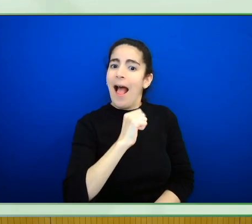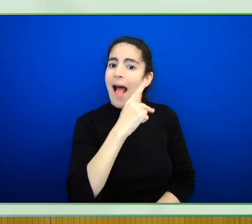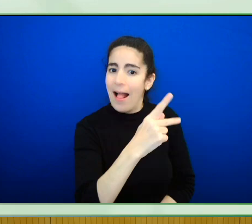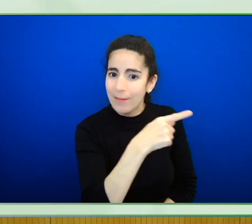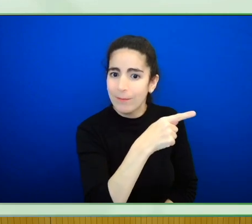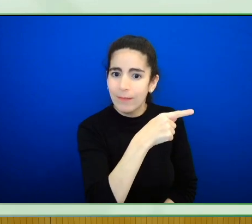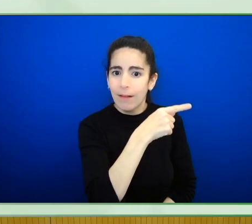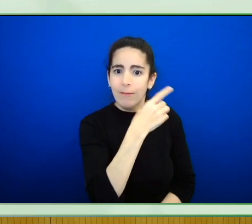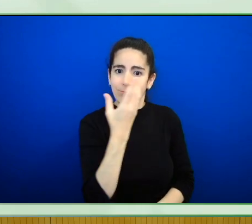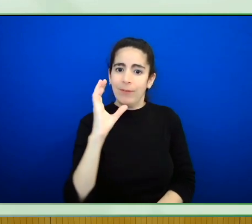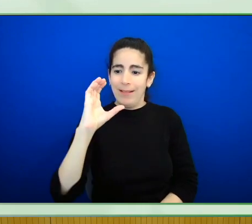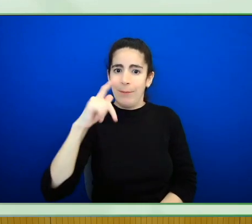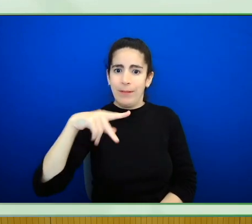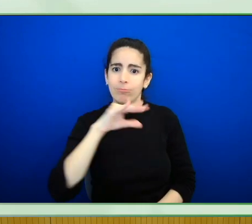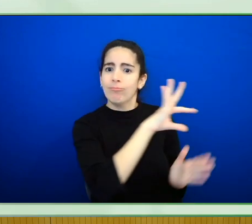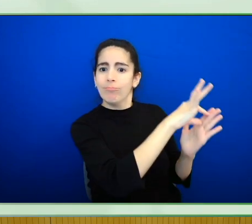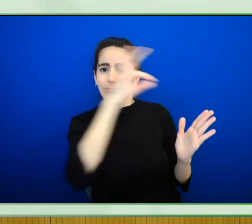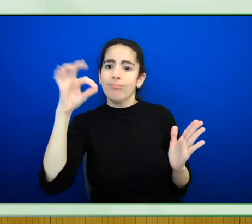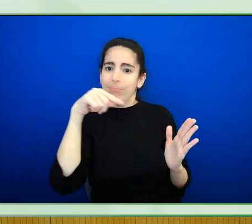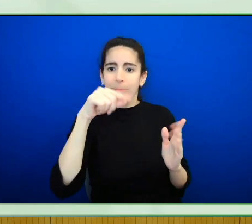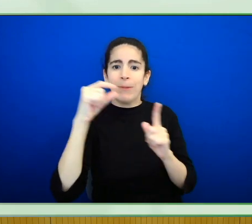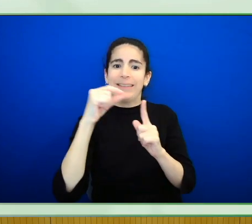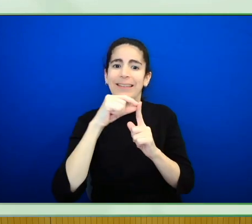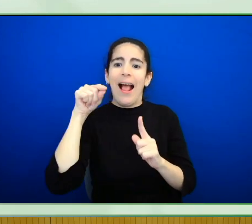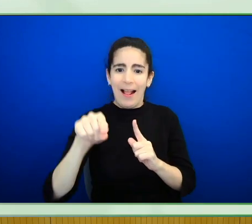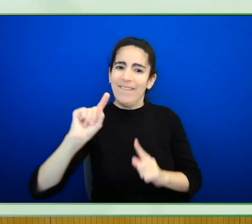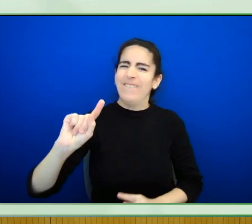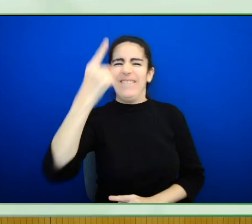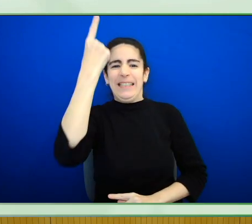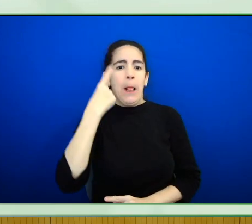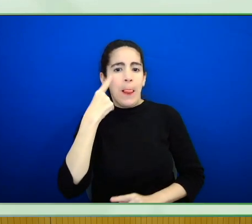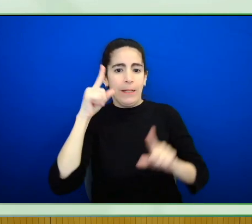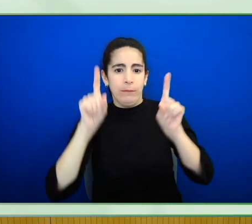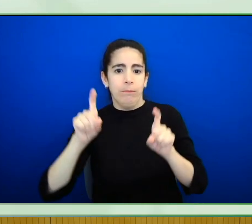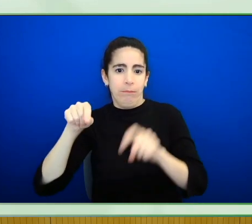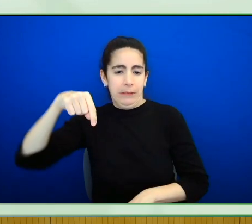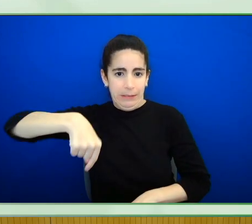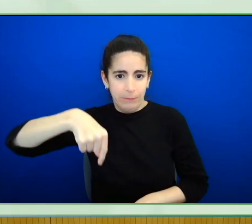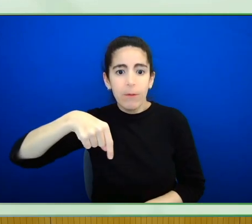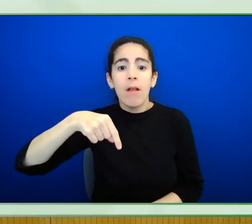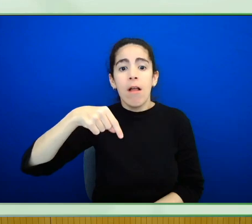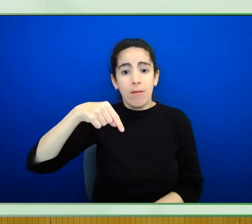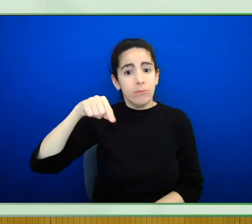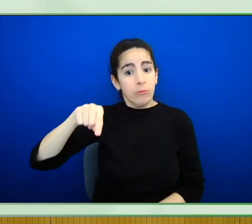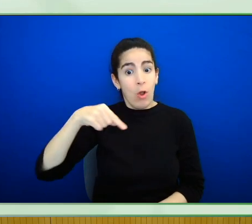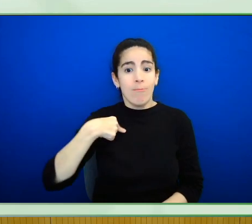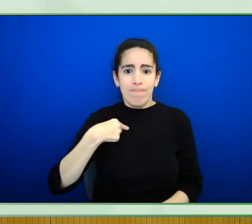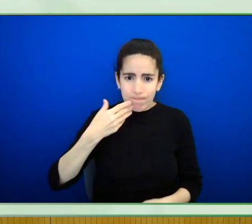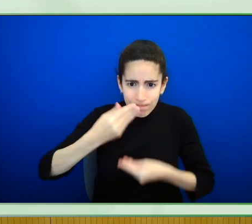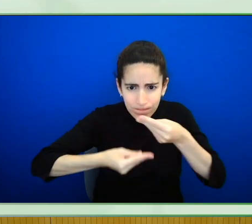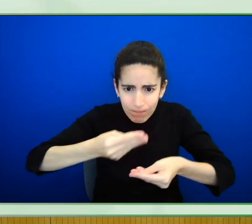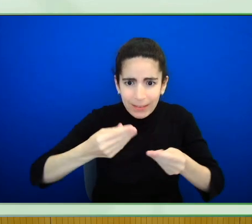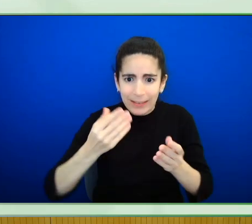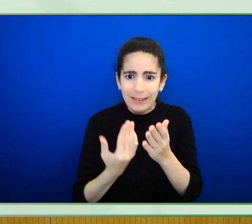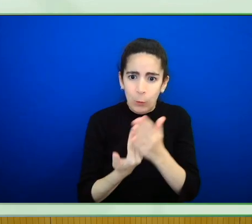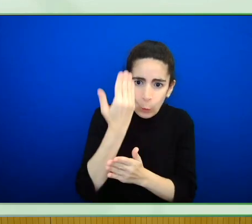this portable eye care device, portable eye care system in one of the village in